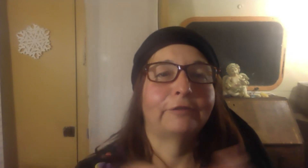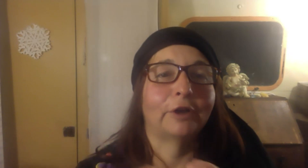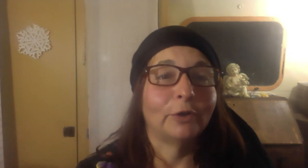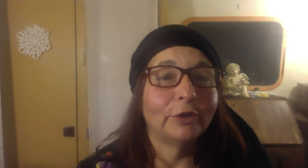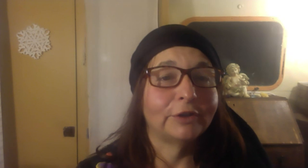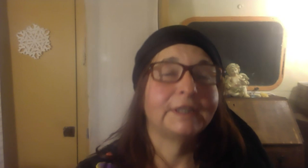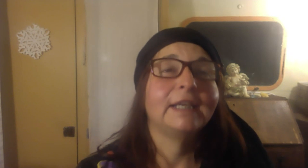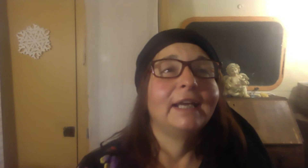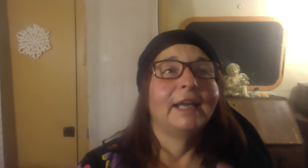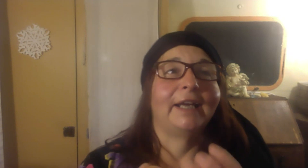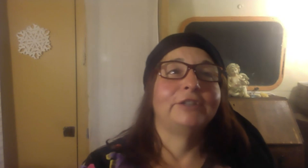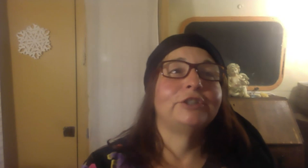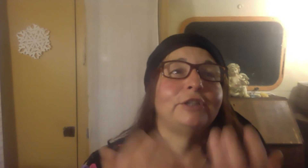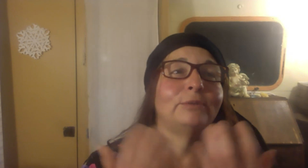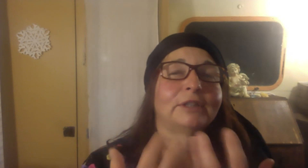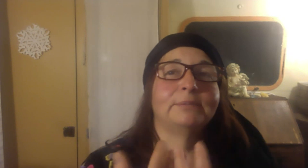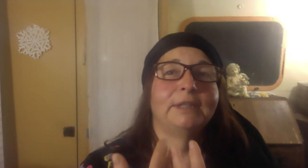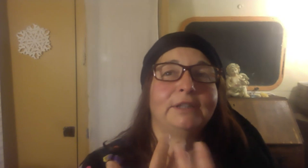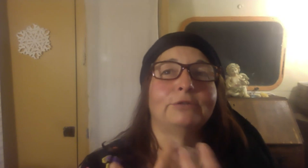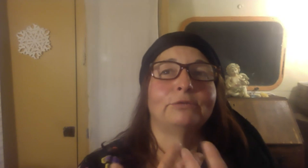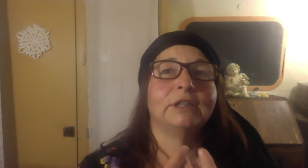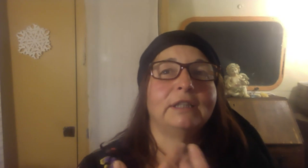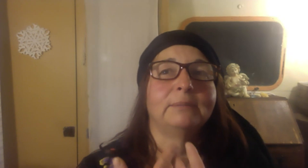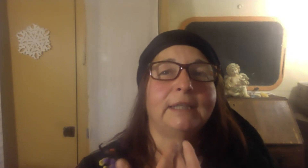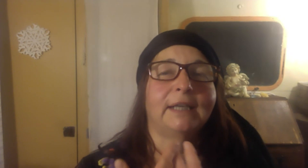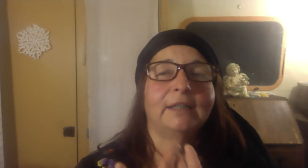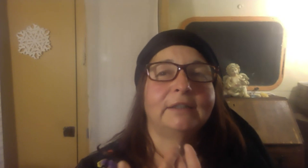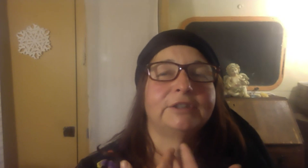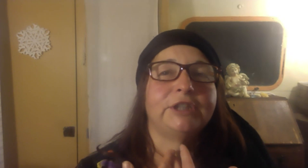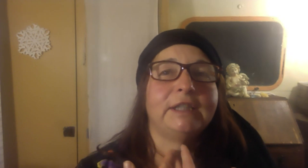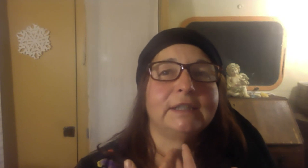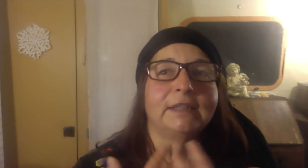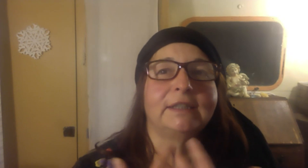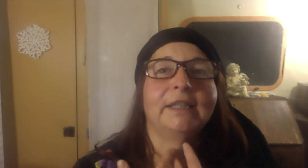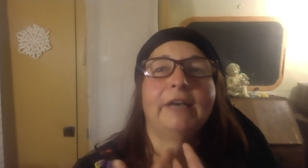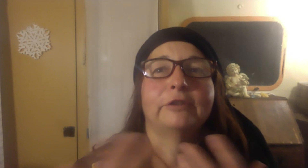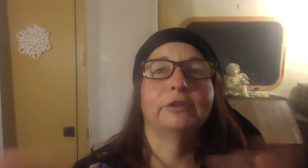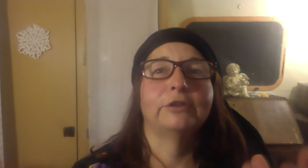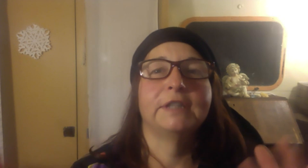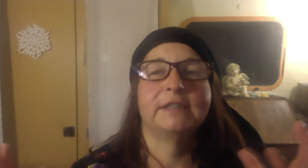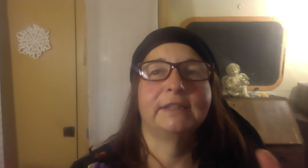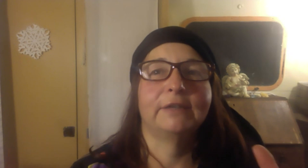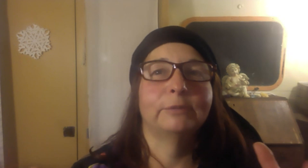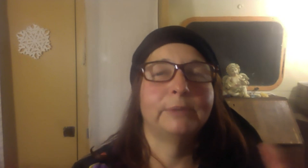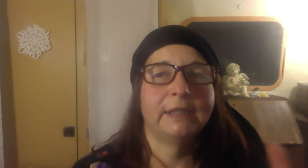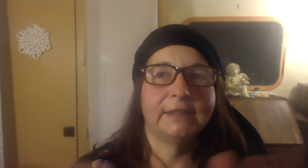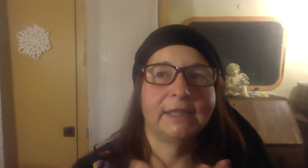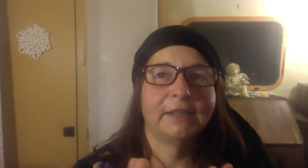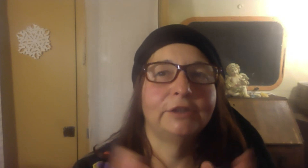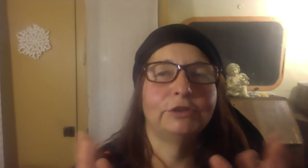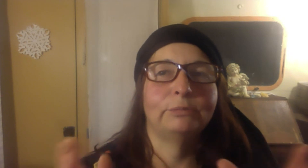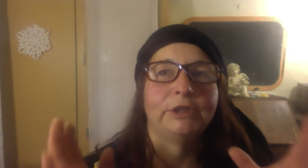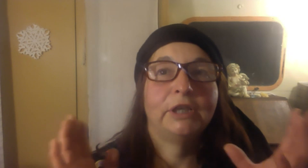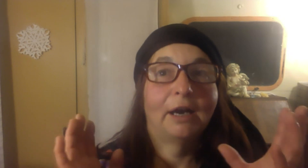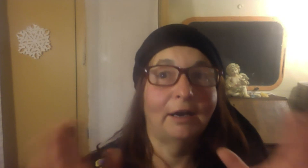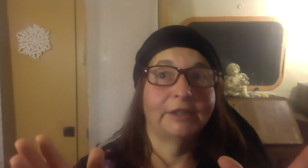life on earth. And she wants me to really make that clear. The life on earth has never been intended